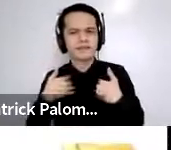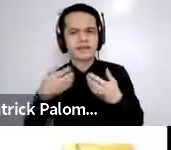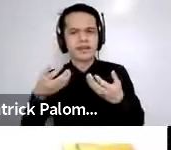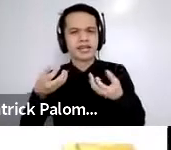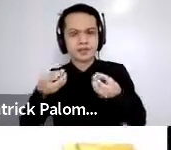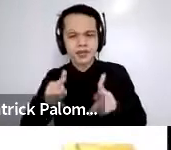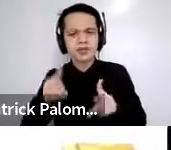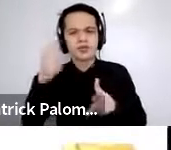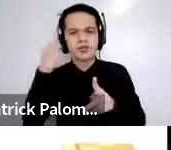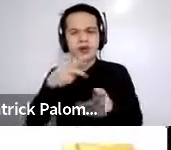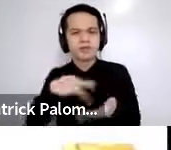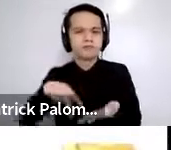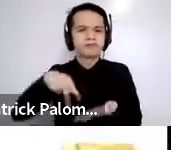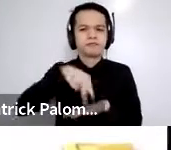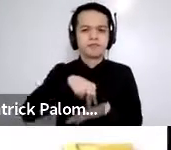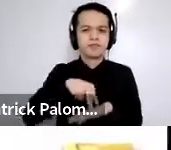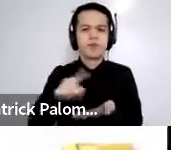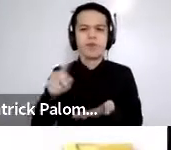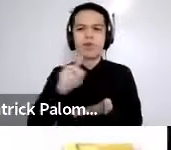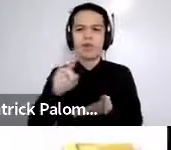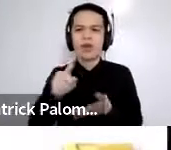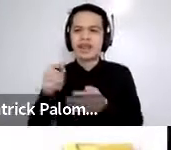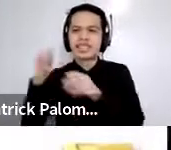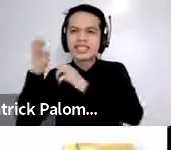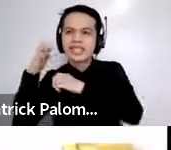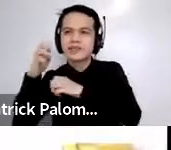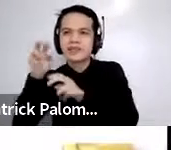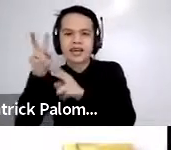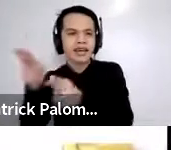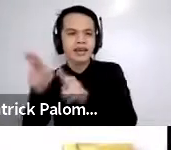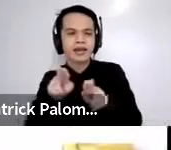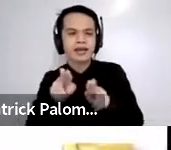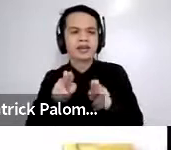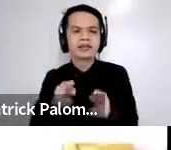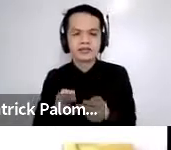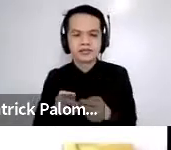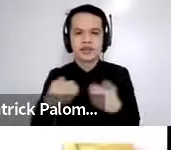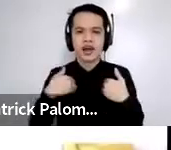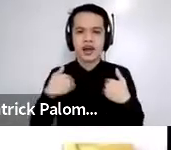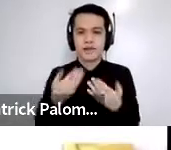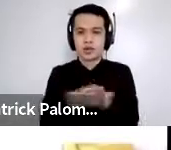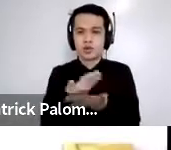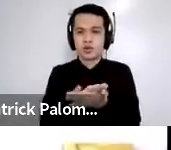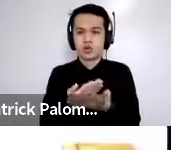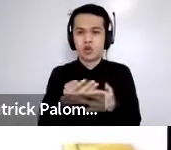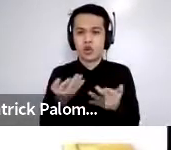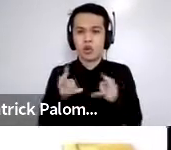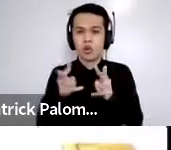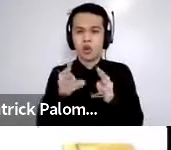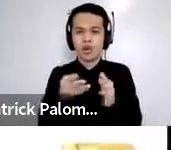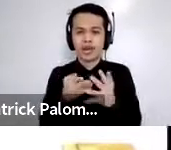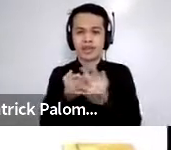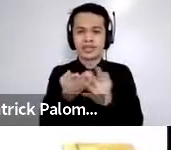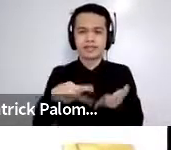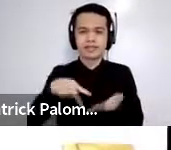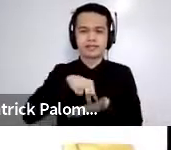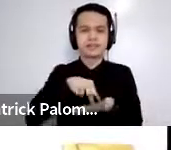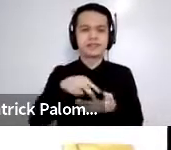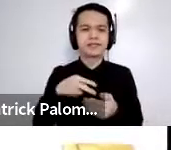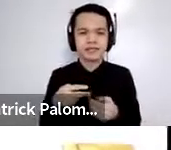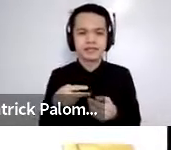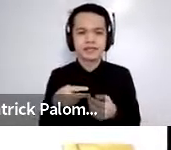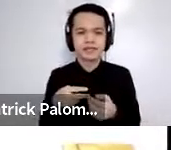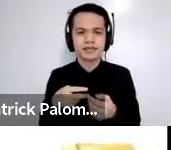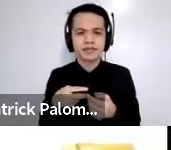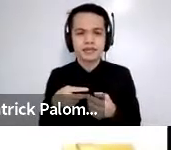come. This new brand of resilience requires addressing the nuanced needs of marginalized